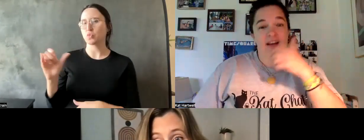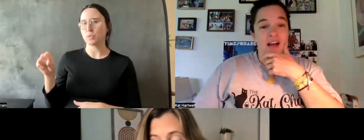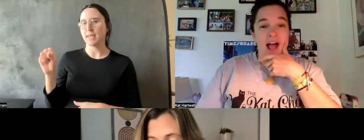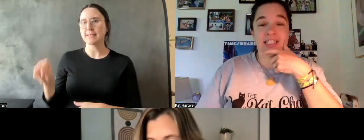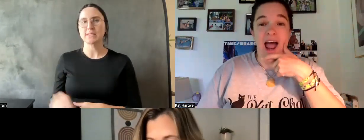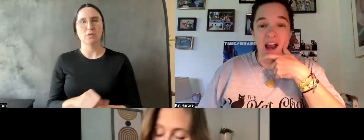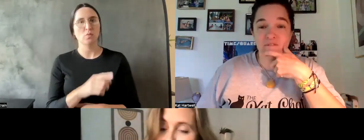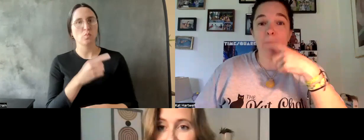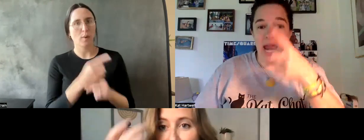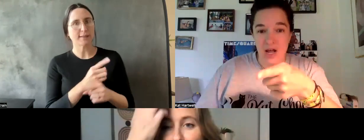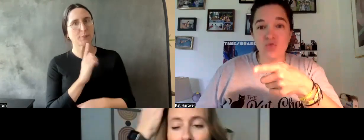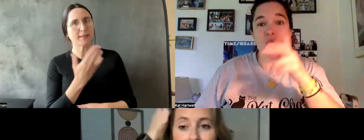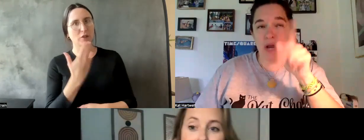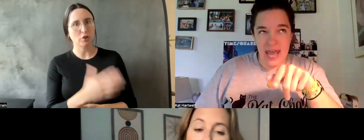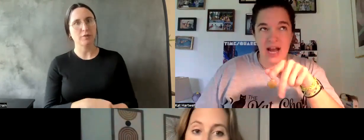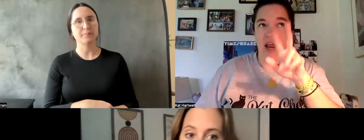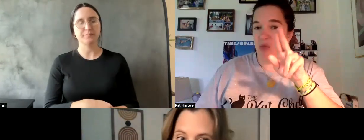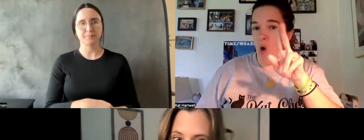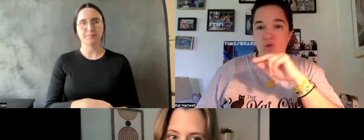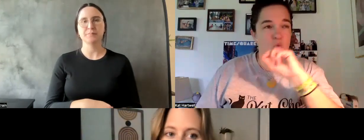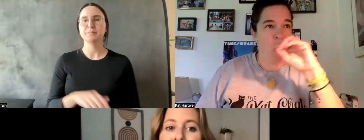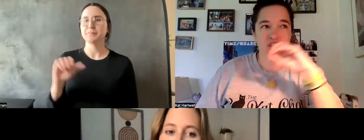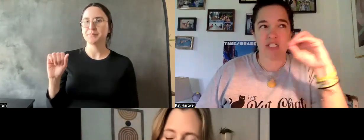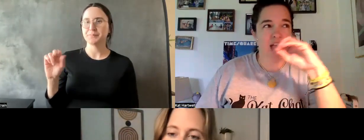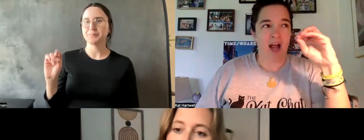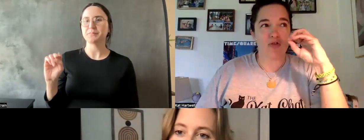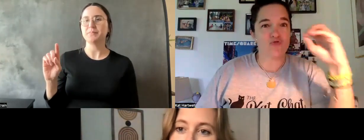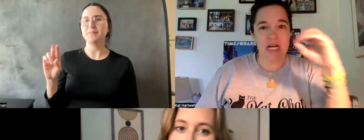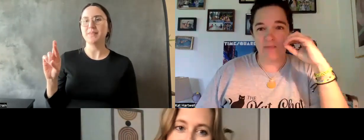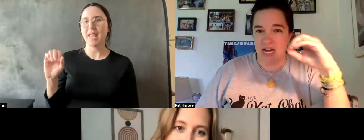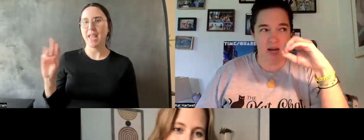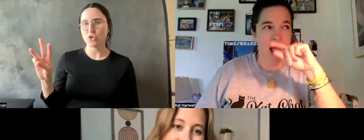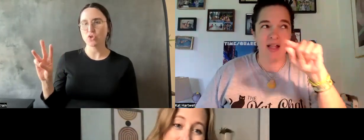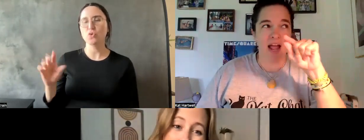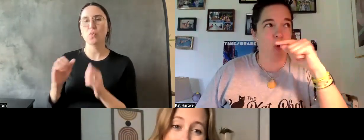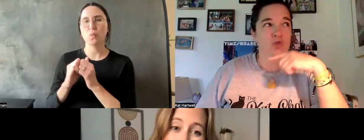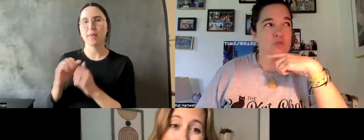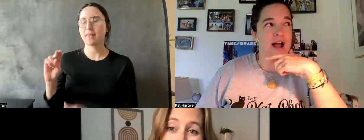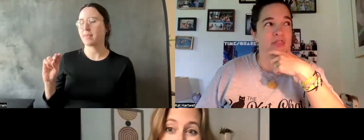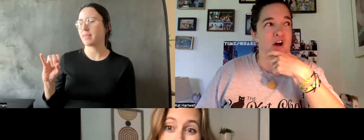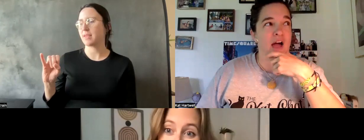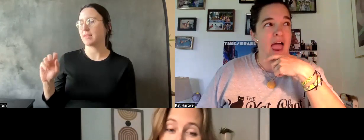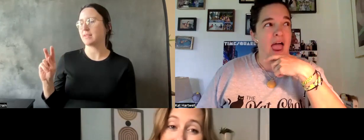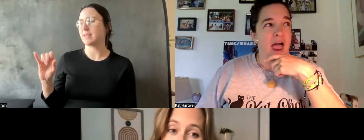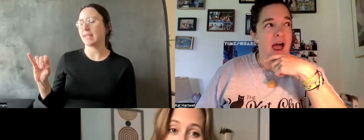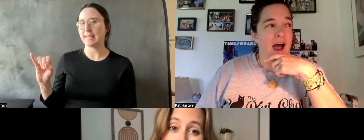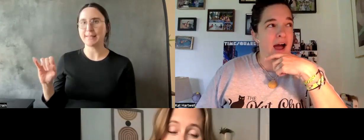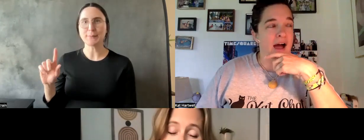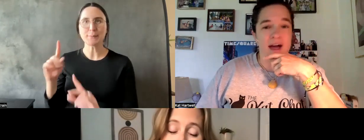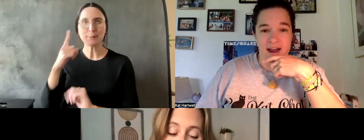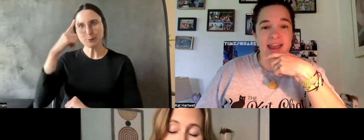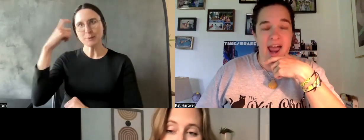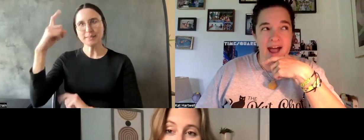good. So Aside from Andrew and Nikki, those two are just like the dream team. I they're like a them powerhouse. together.